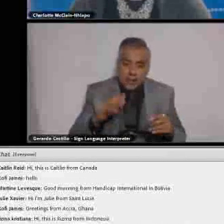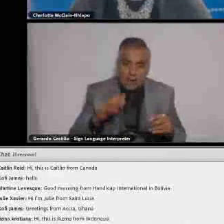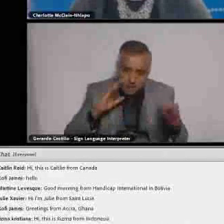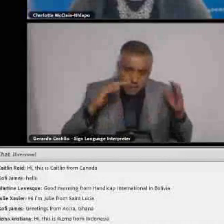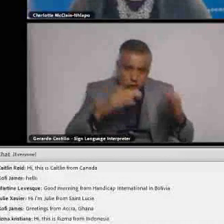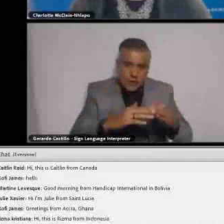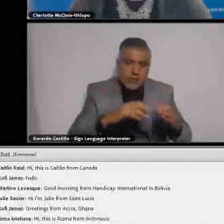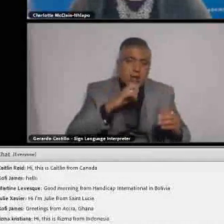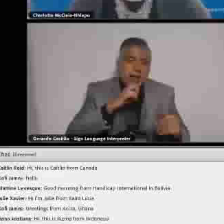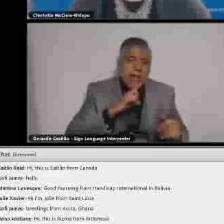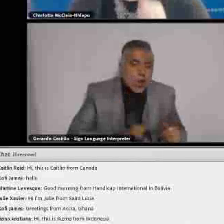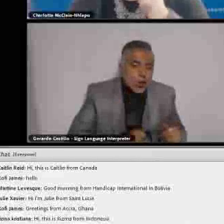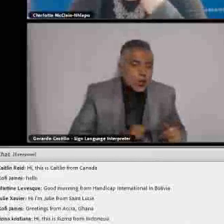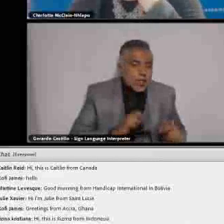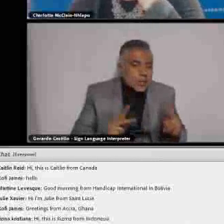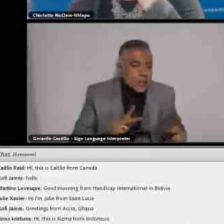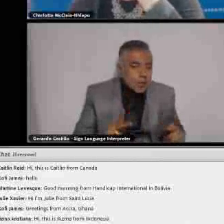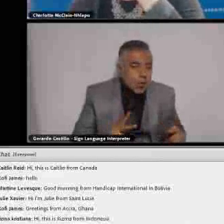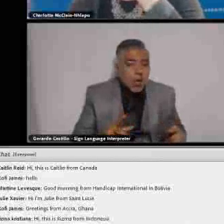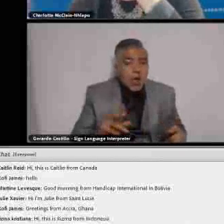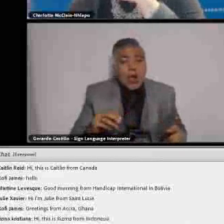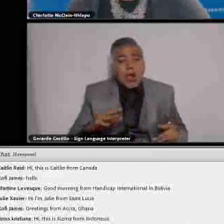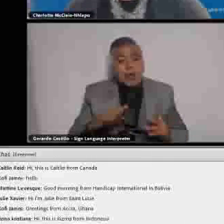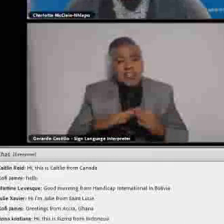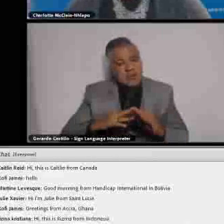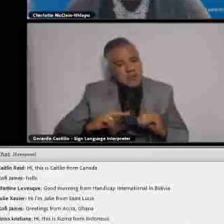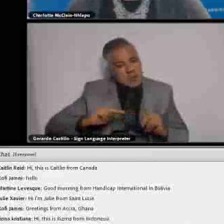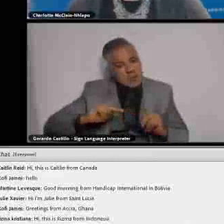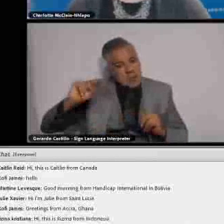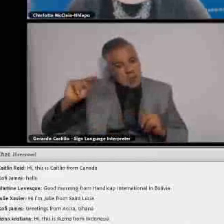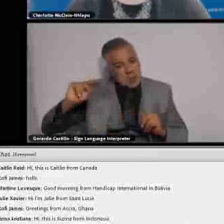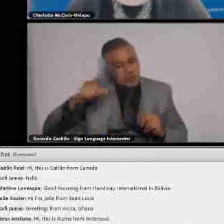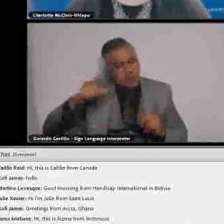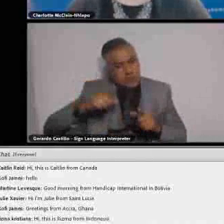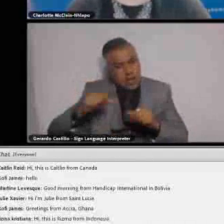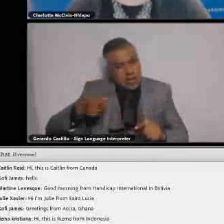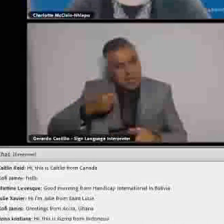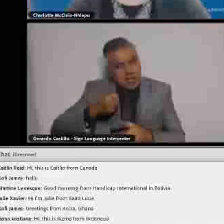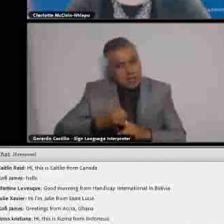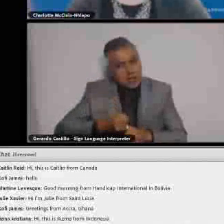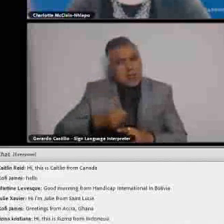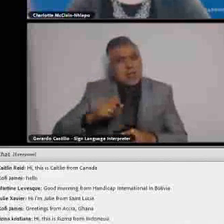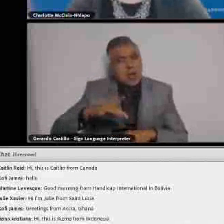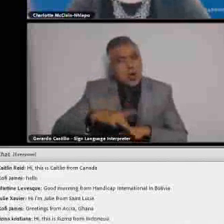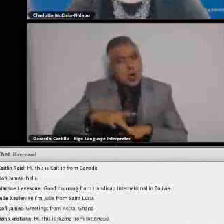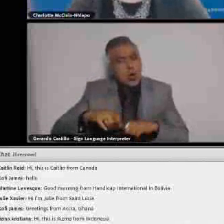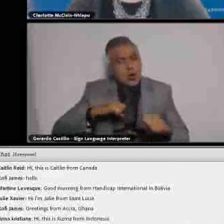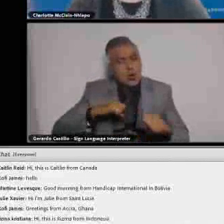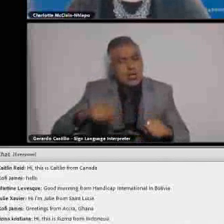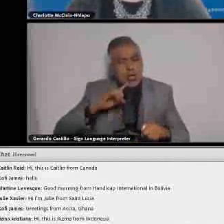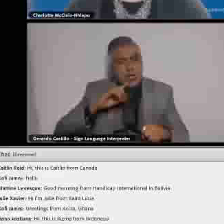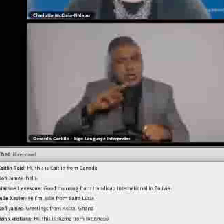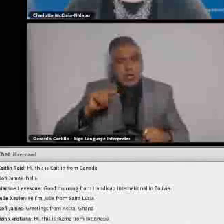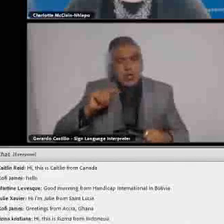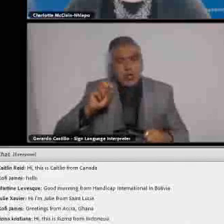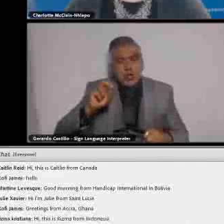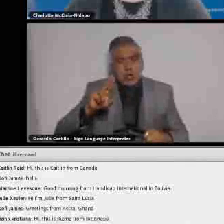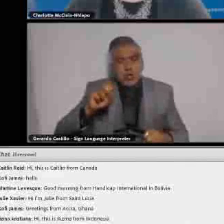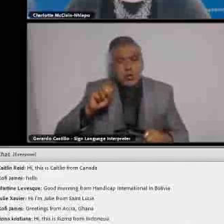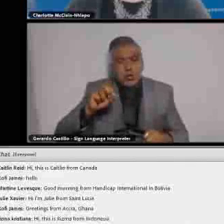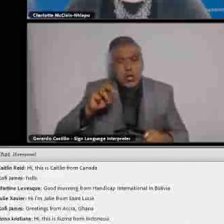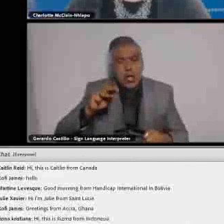elderly people in the community in the north of Japan that was hit by the Great Eastern Japan earthquake and tsunami in